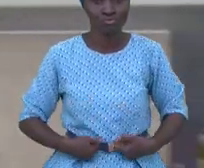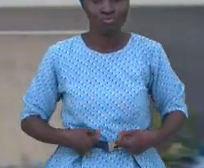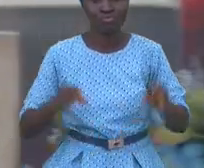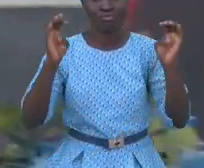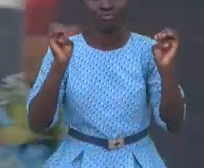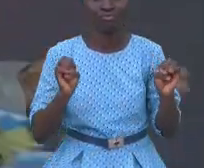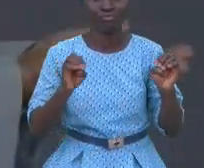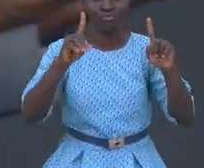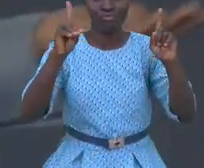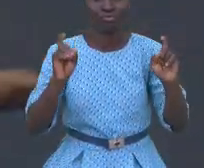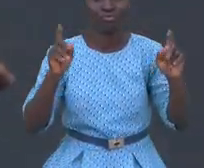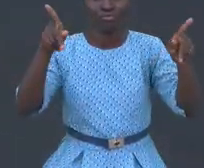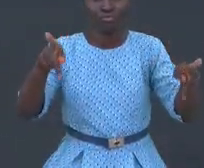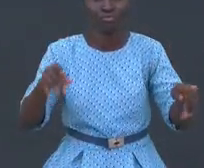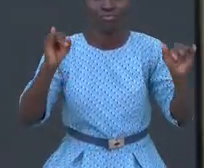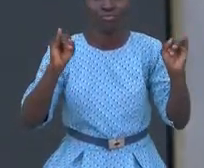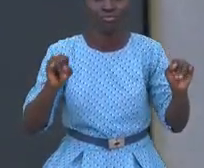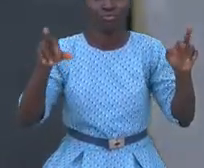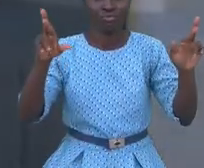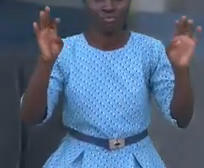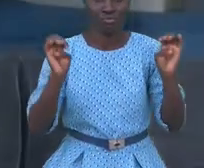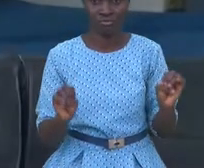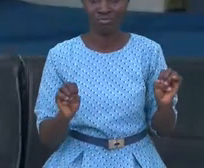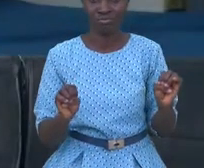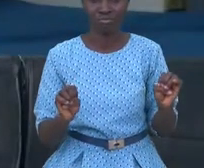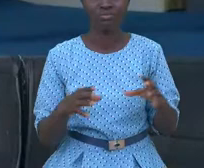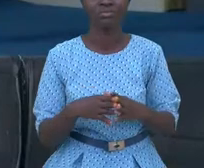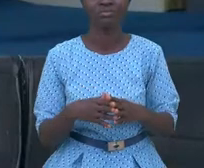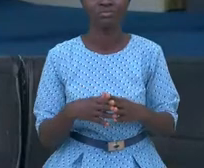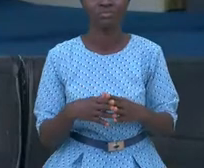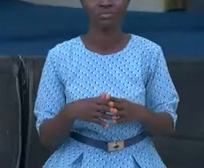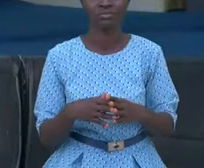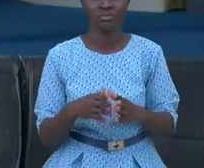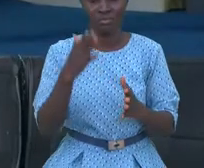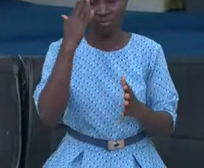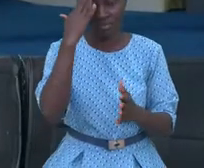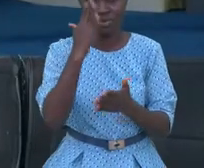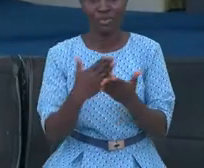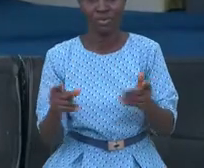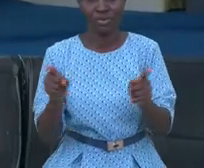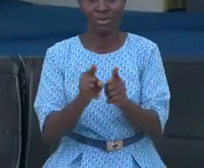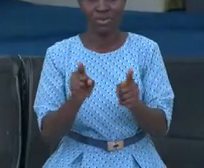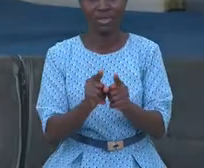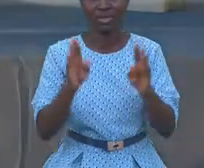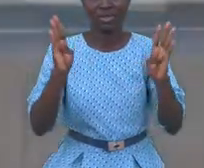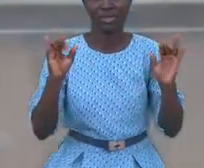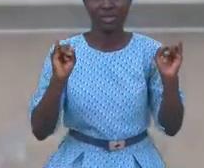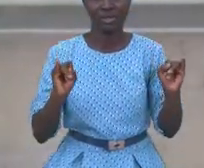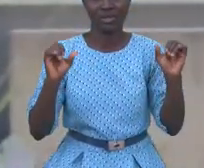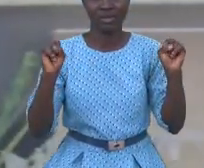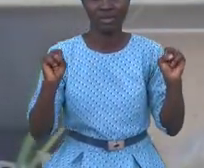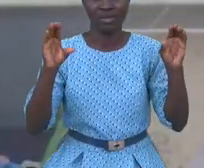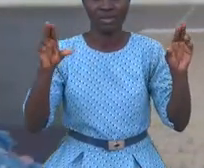buy something like biscuits, like any other thing, and then you look for the expiry date,